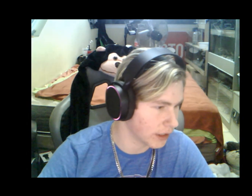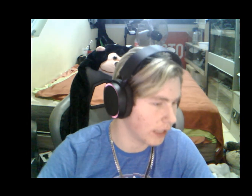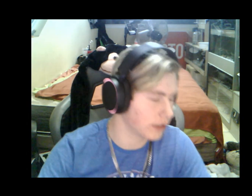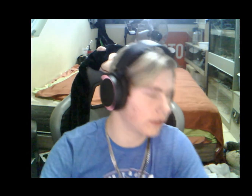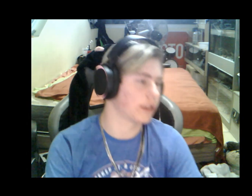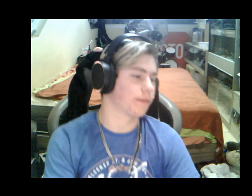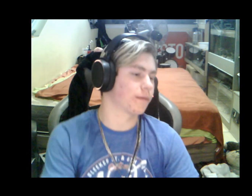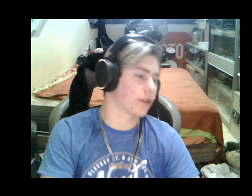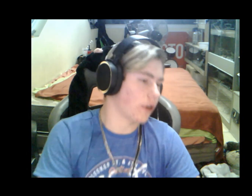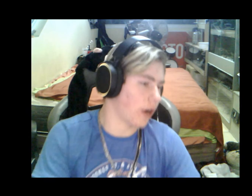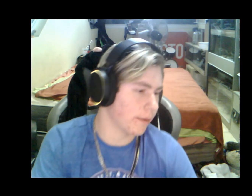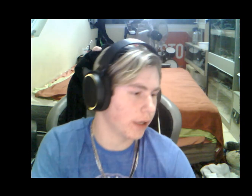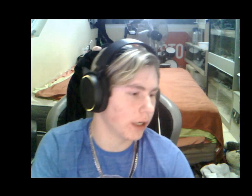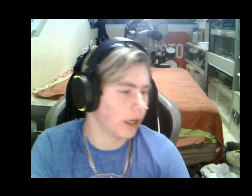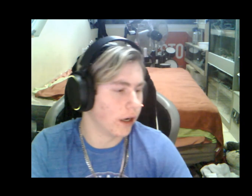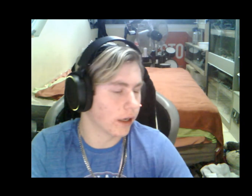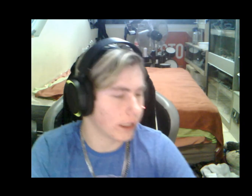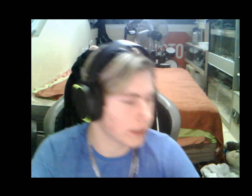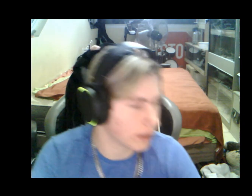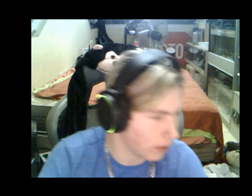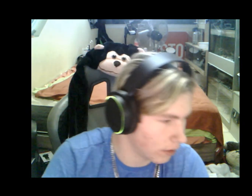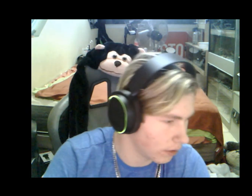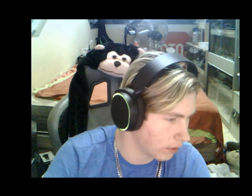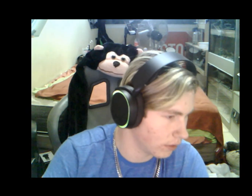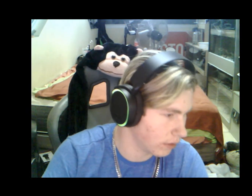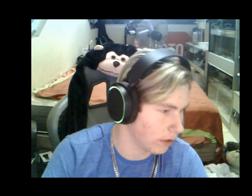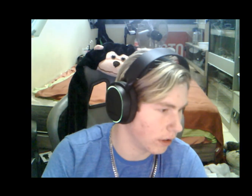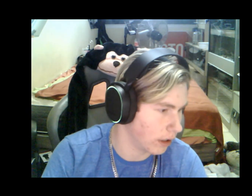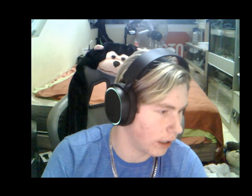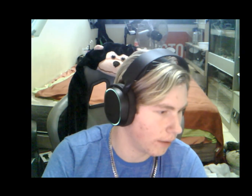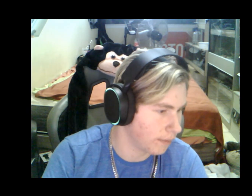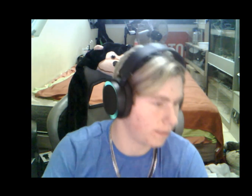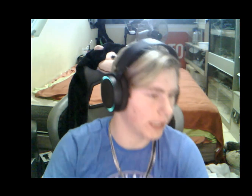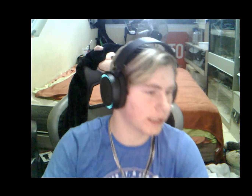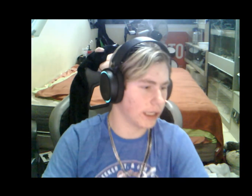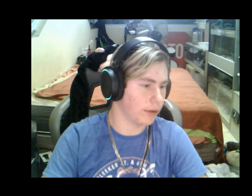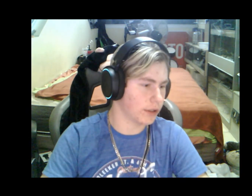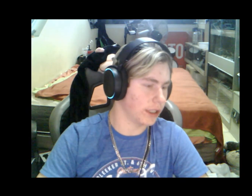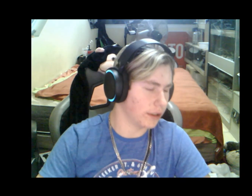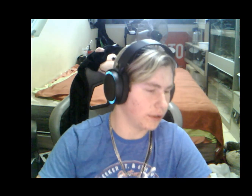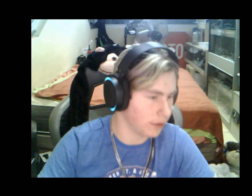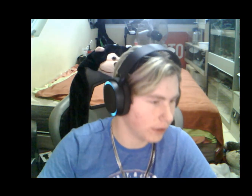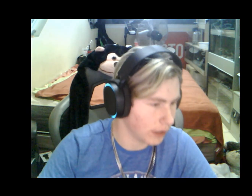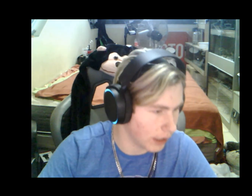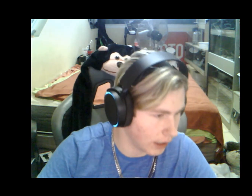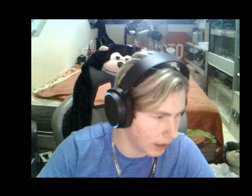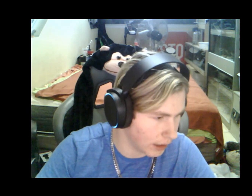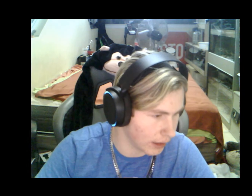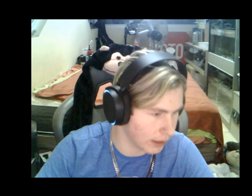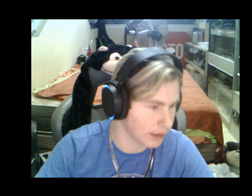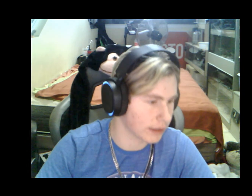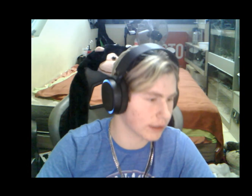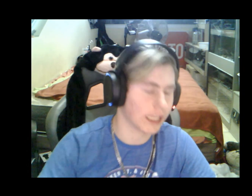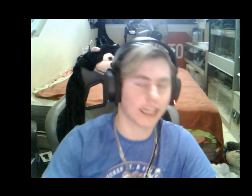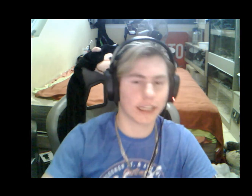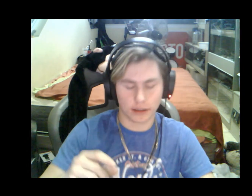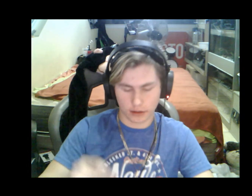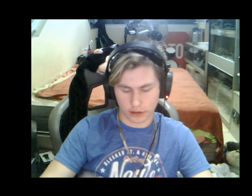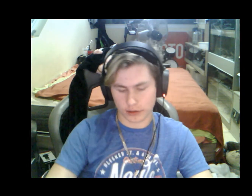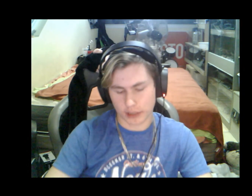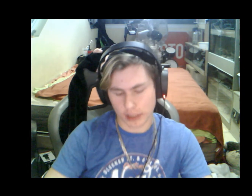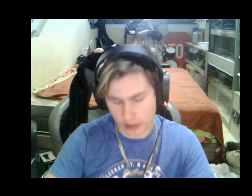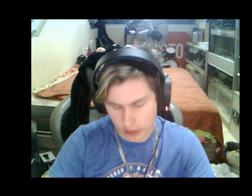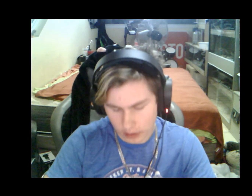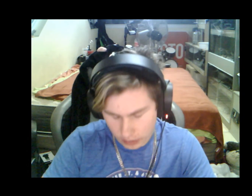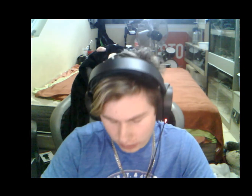Having challenged to subscribe. Okay, so basically what you need to do is click,